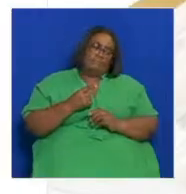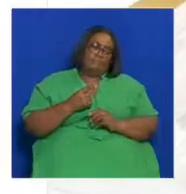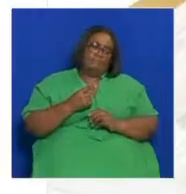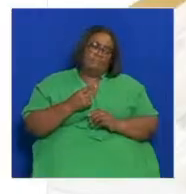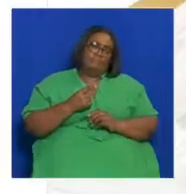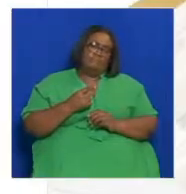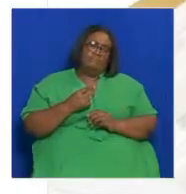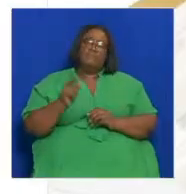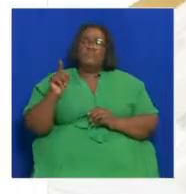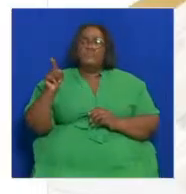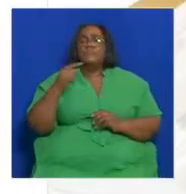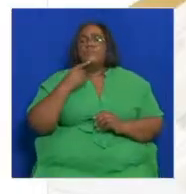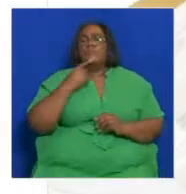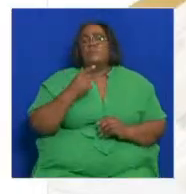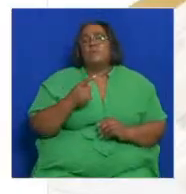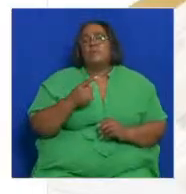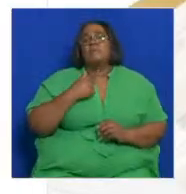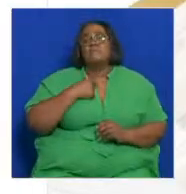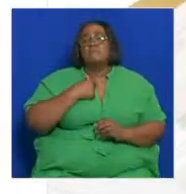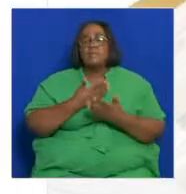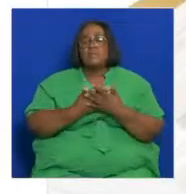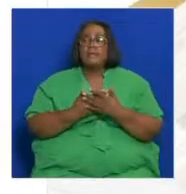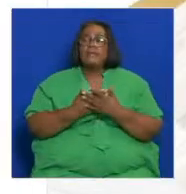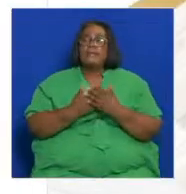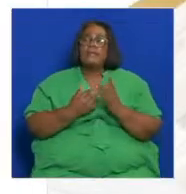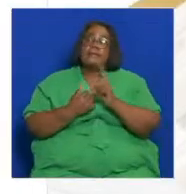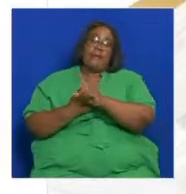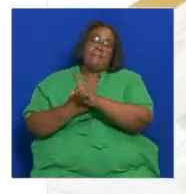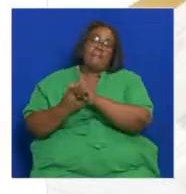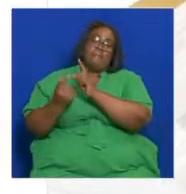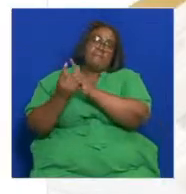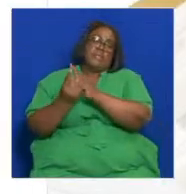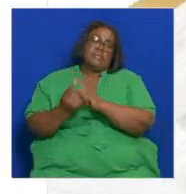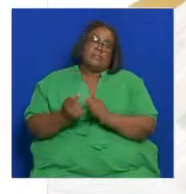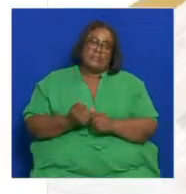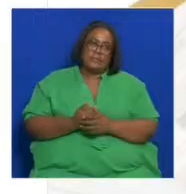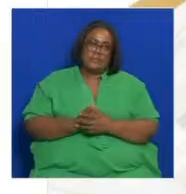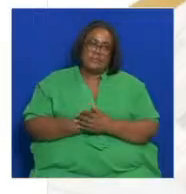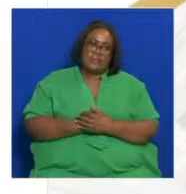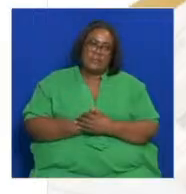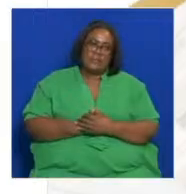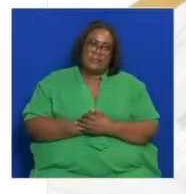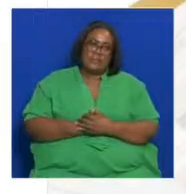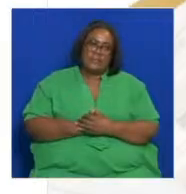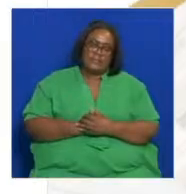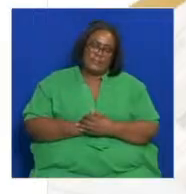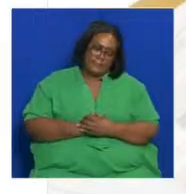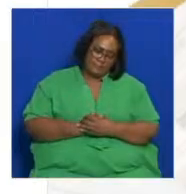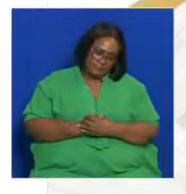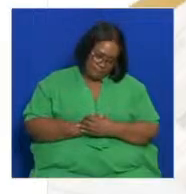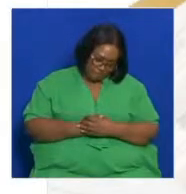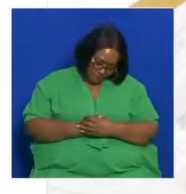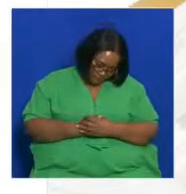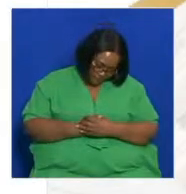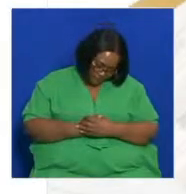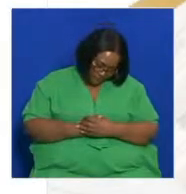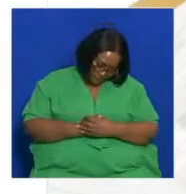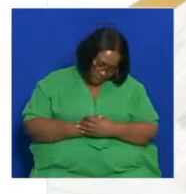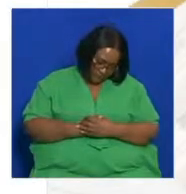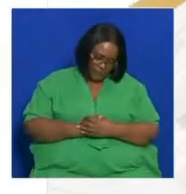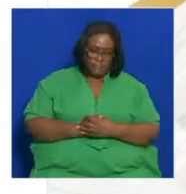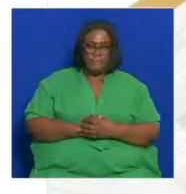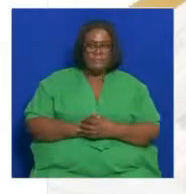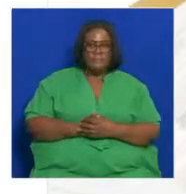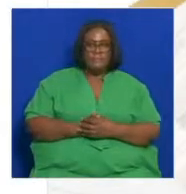I could come and see him. I think I meant he could come and see him. At the time, I did not know. He